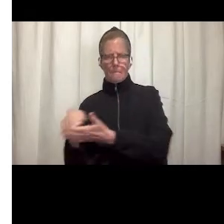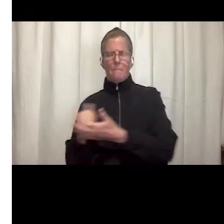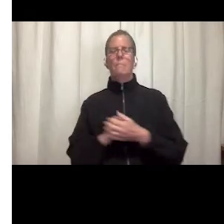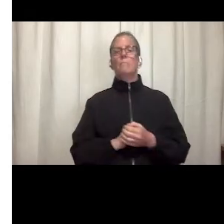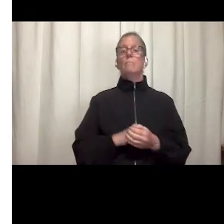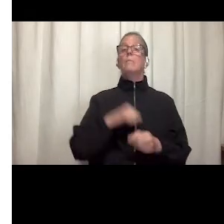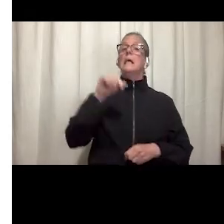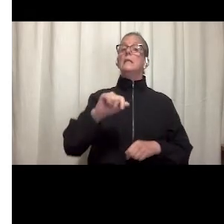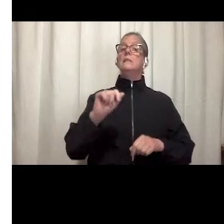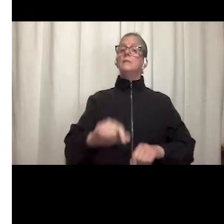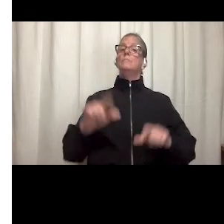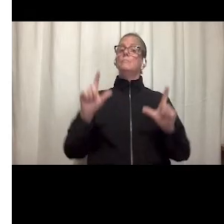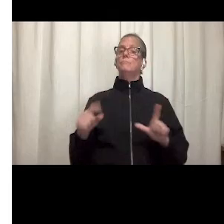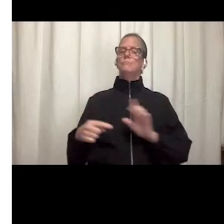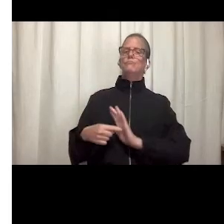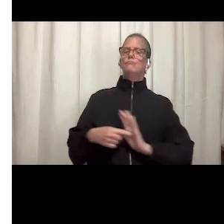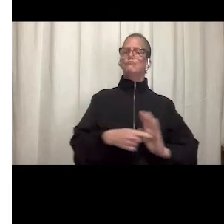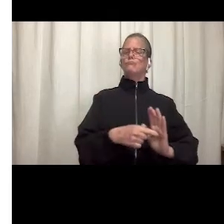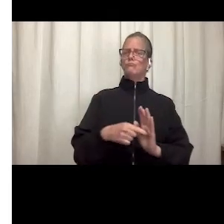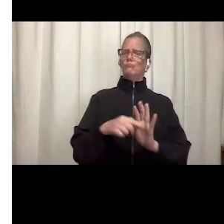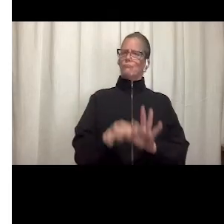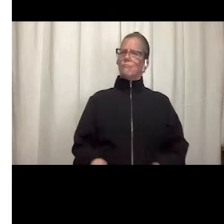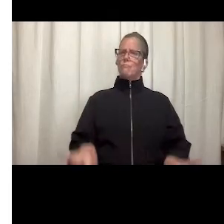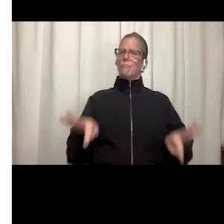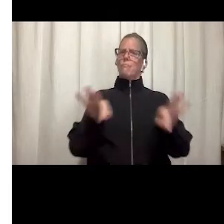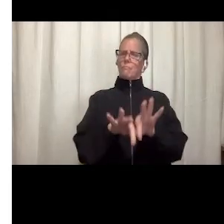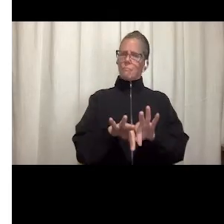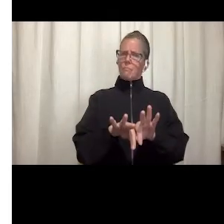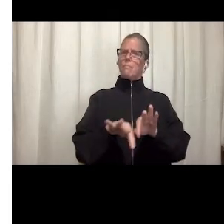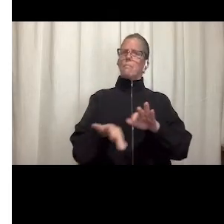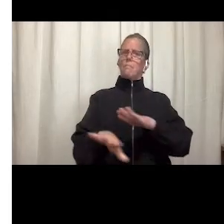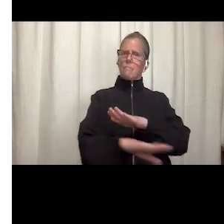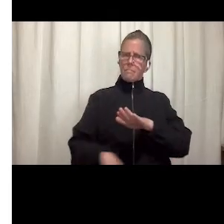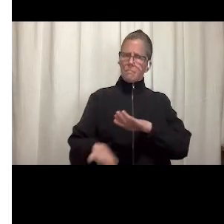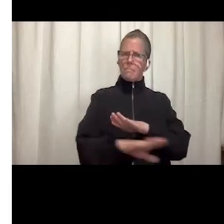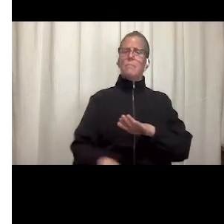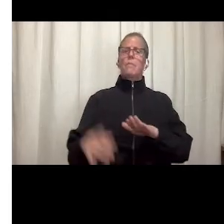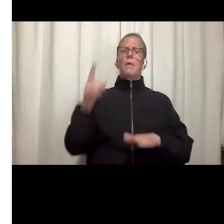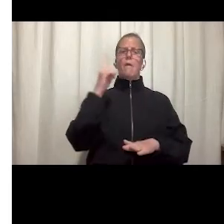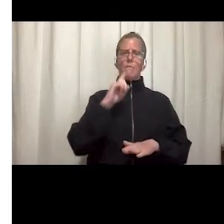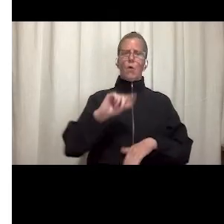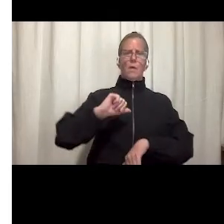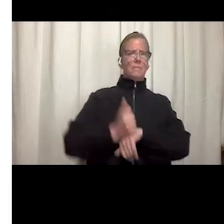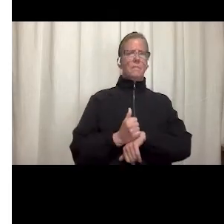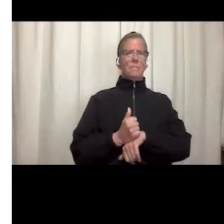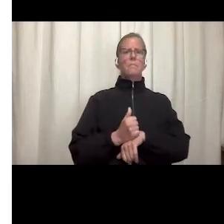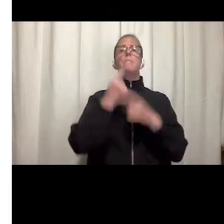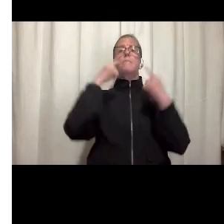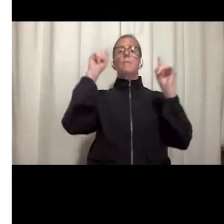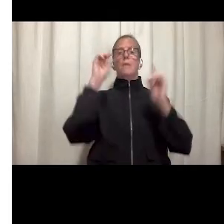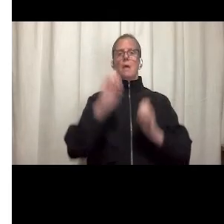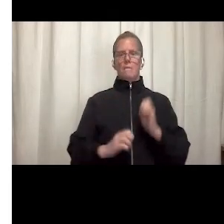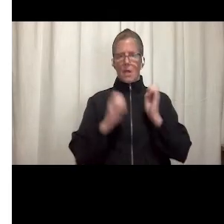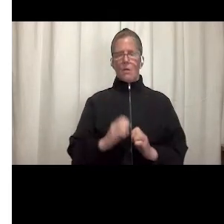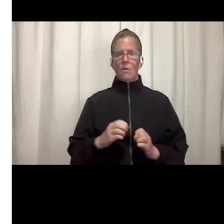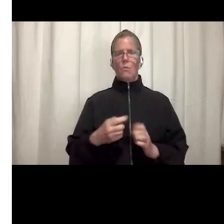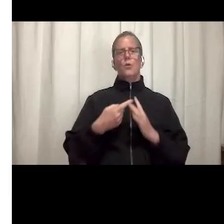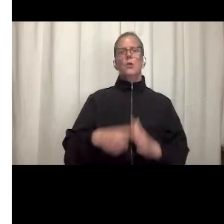This slide indicates essential building blocks of an effective evaluation. Let's start at the top